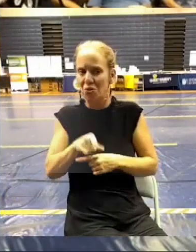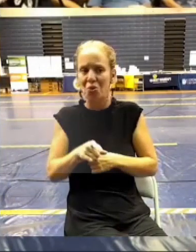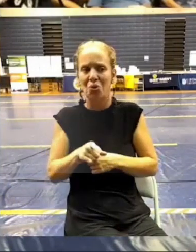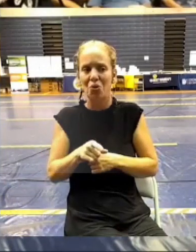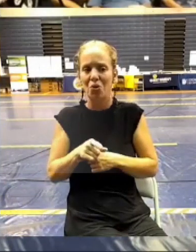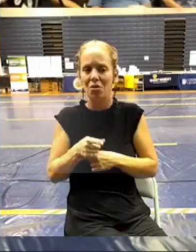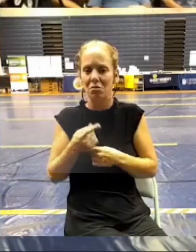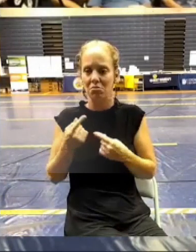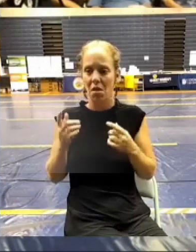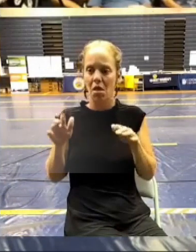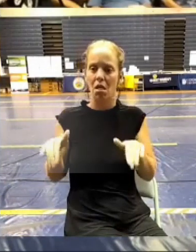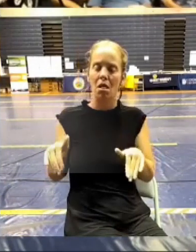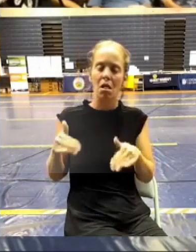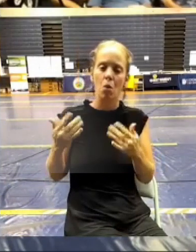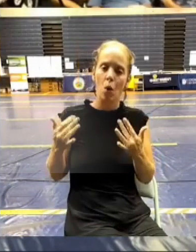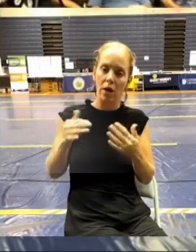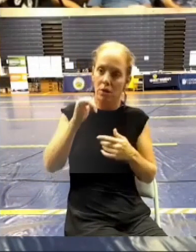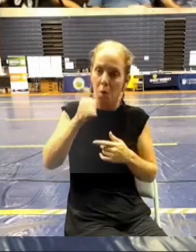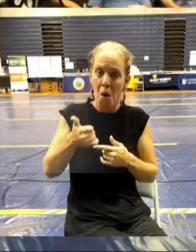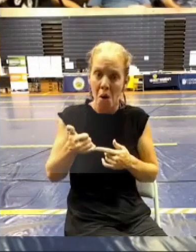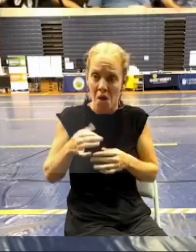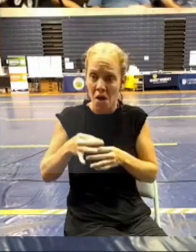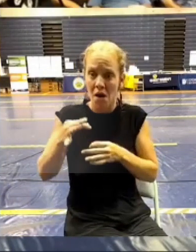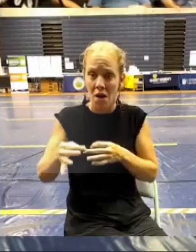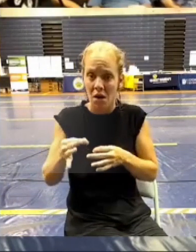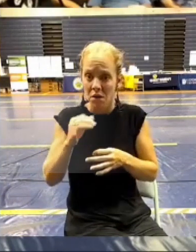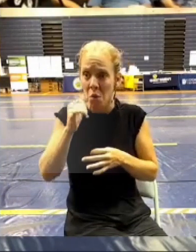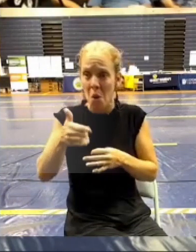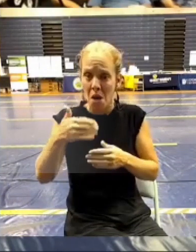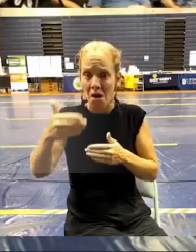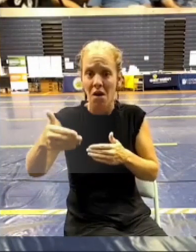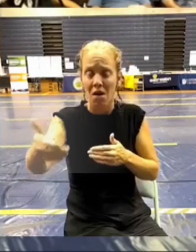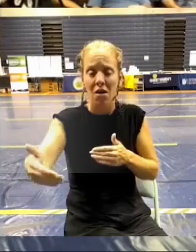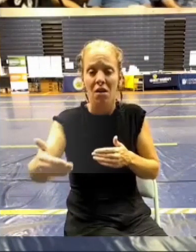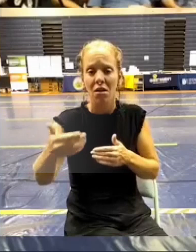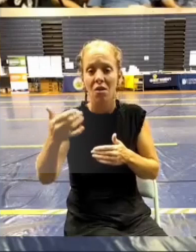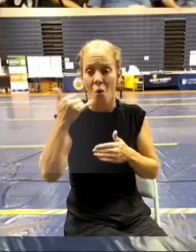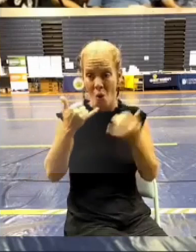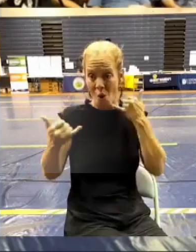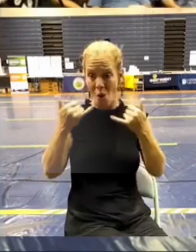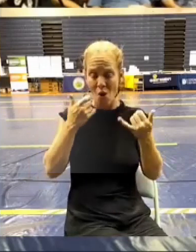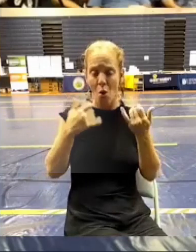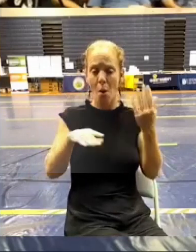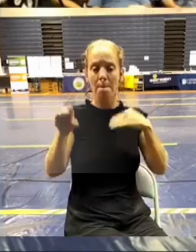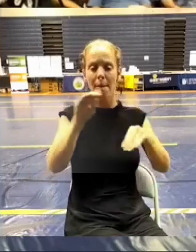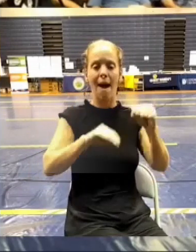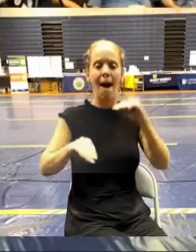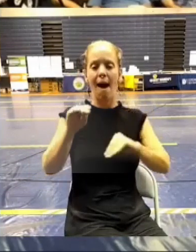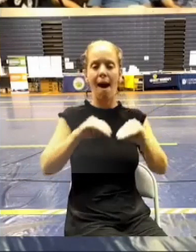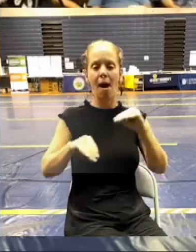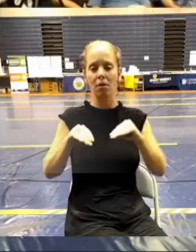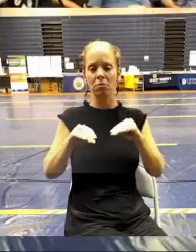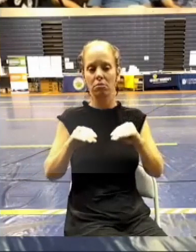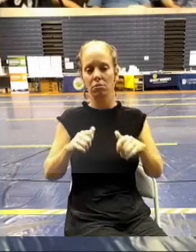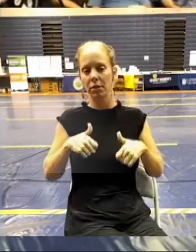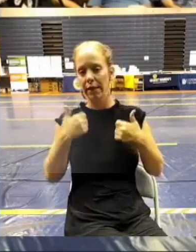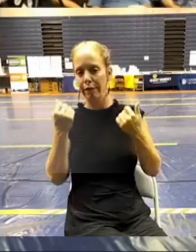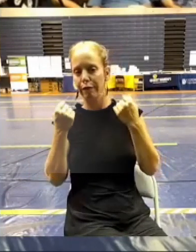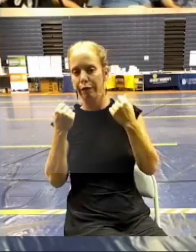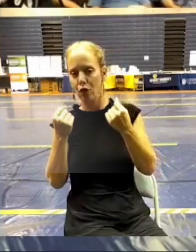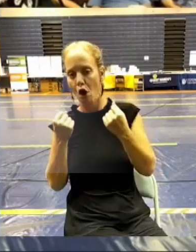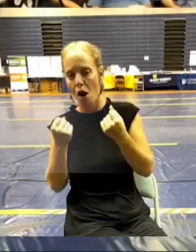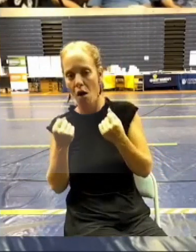So do I just keep waiting for tomorrow and see if I get a call, or talk about myself and I just leave me out of the